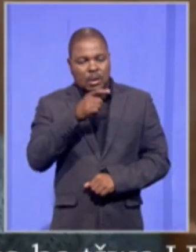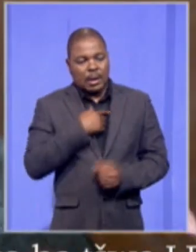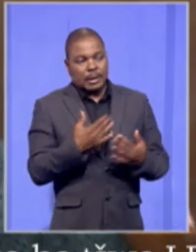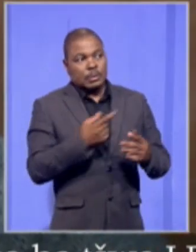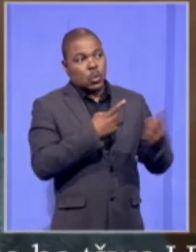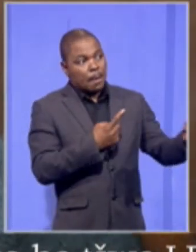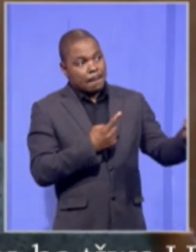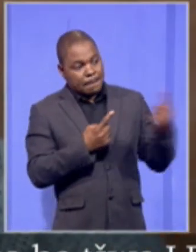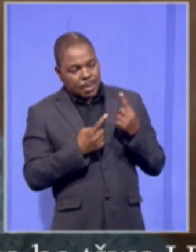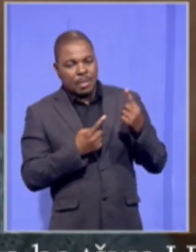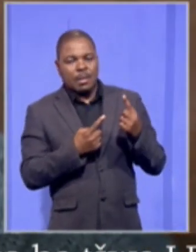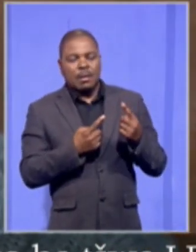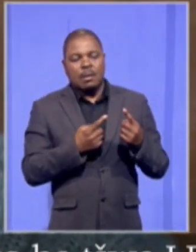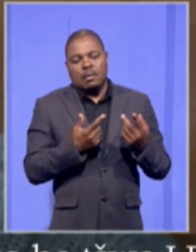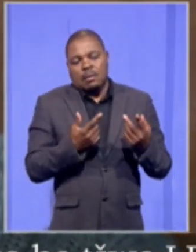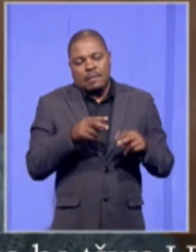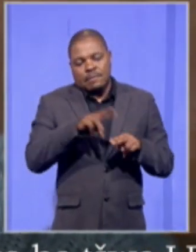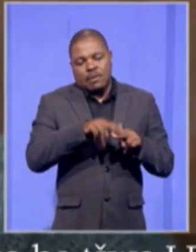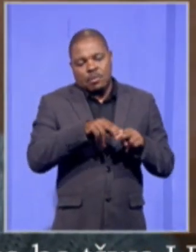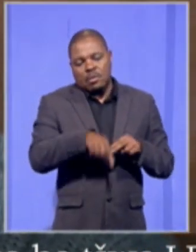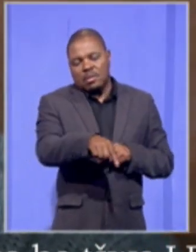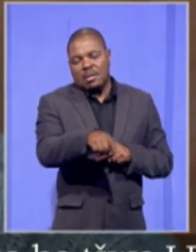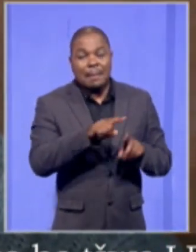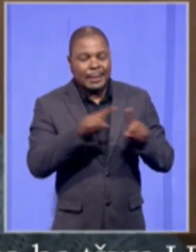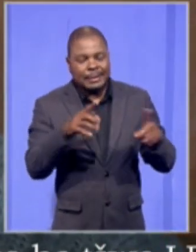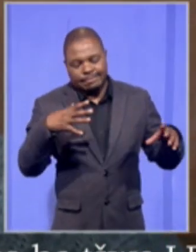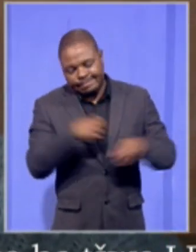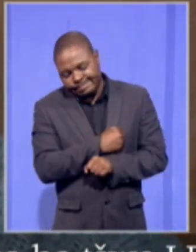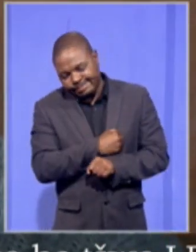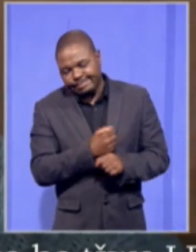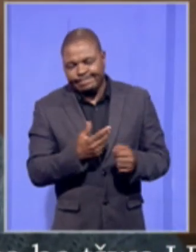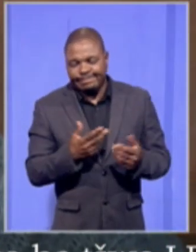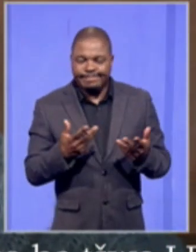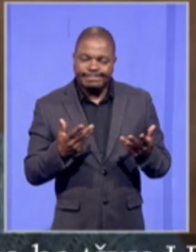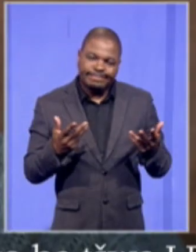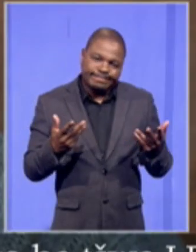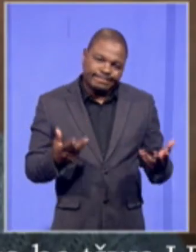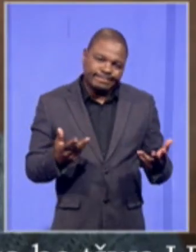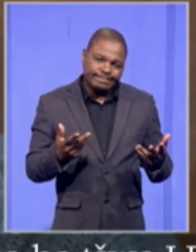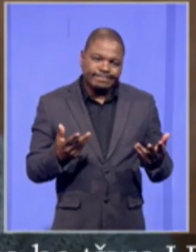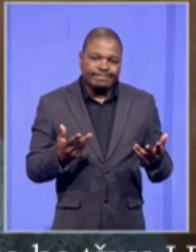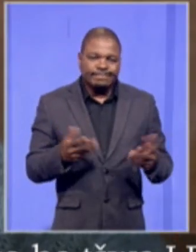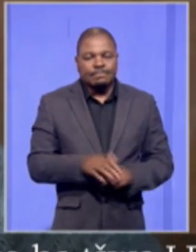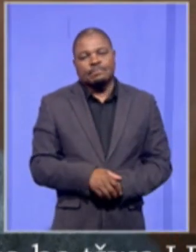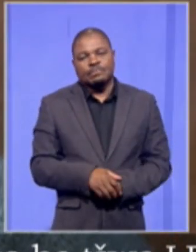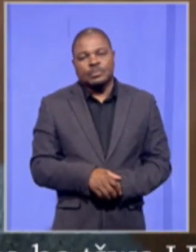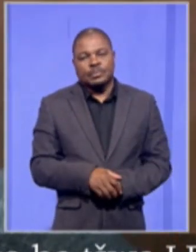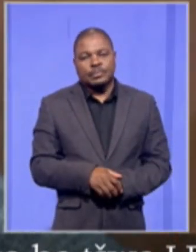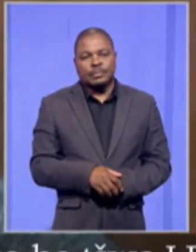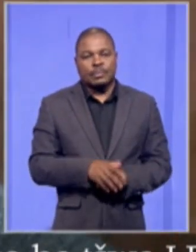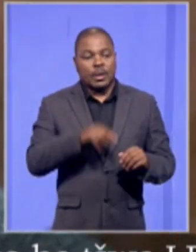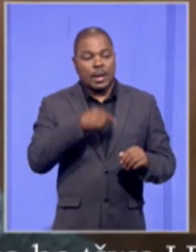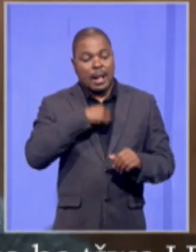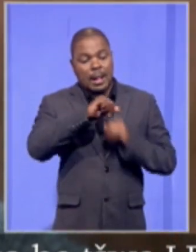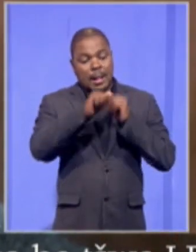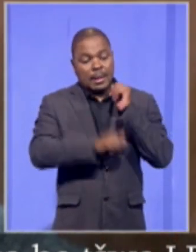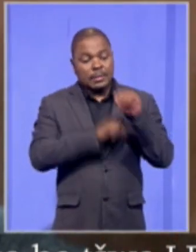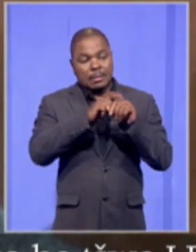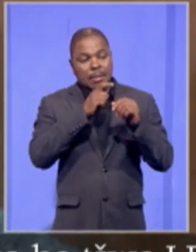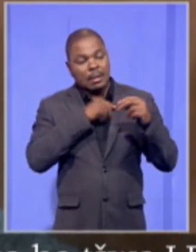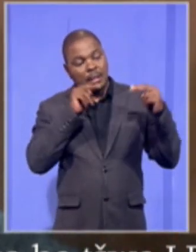mona anytime soon ka February but unfortunately o badile ever since ke